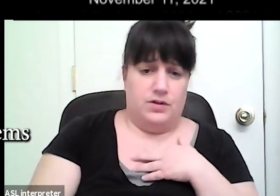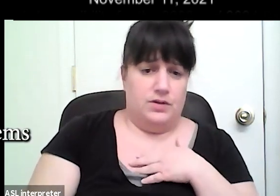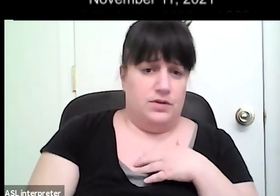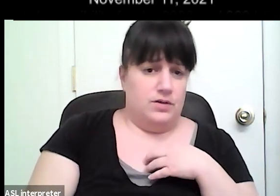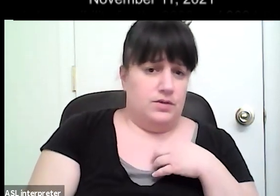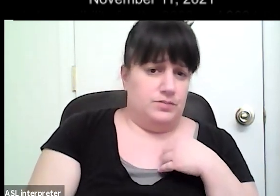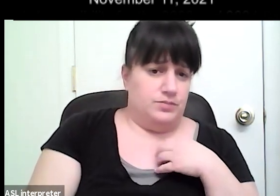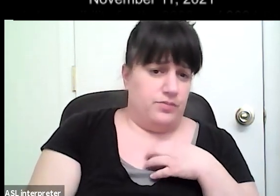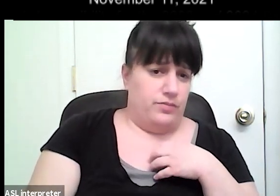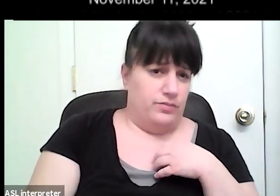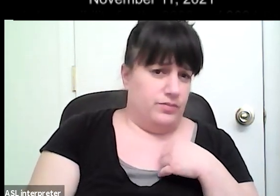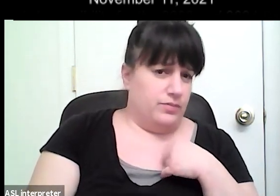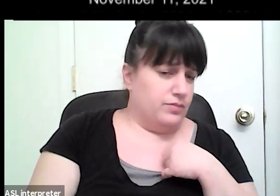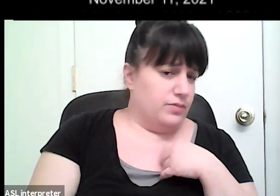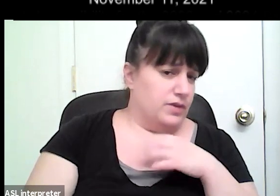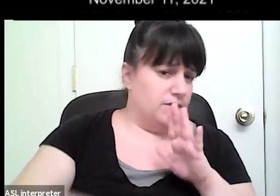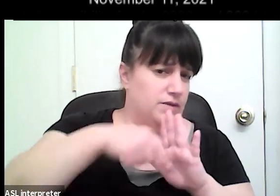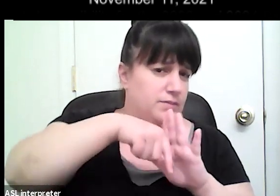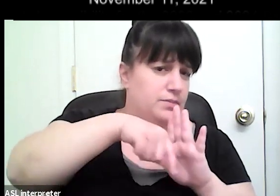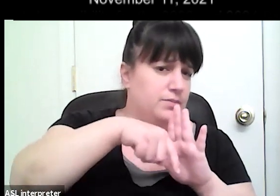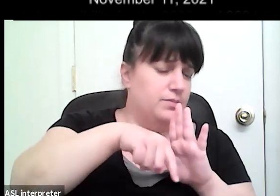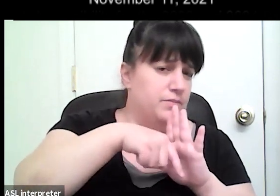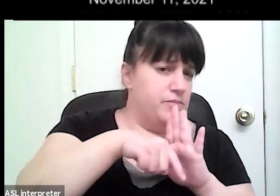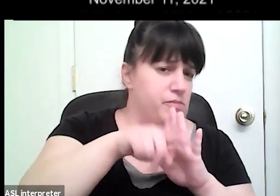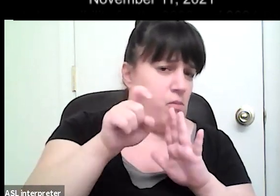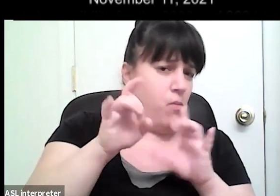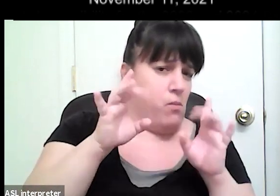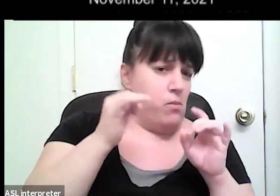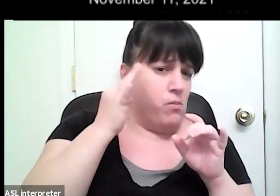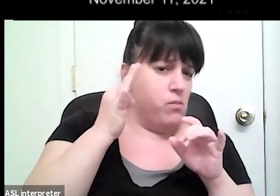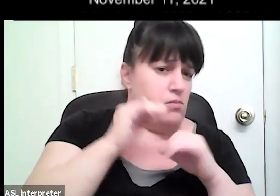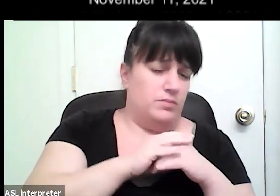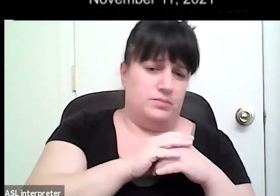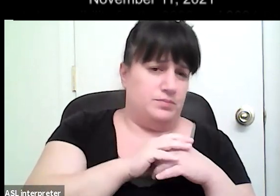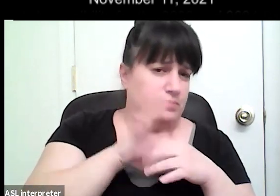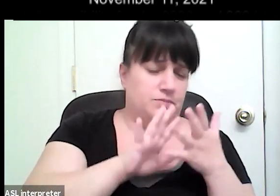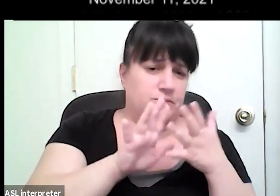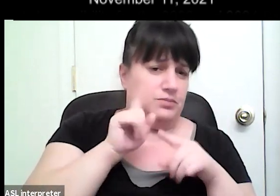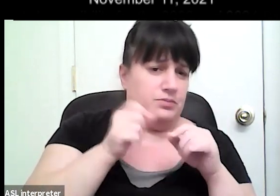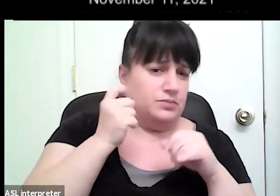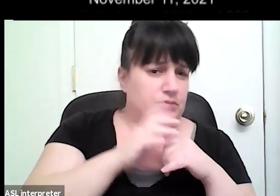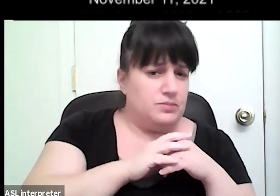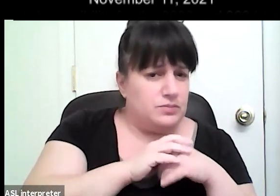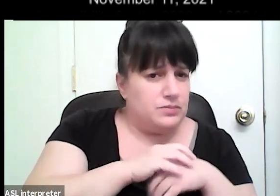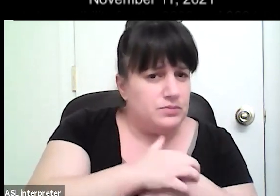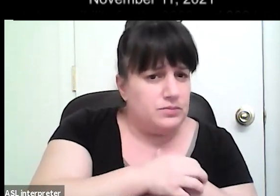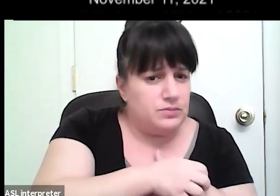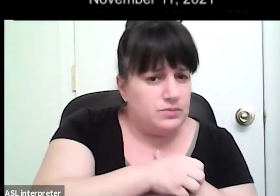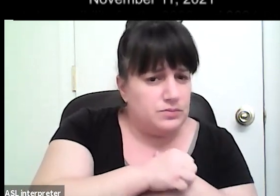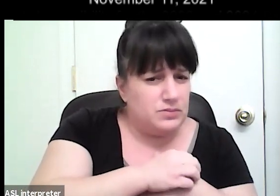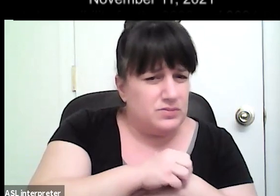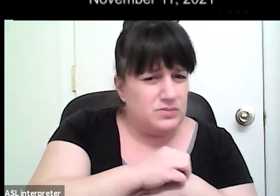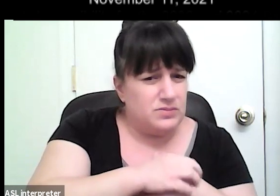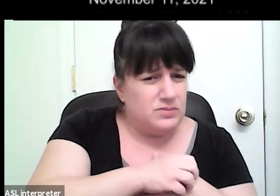targeting display. You should be getting feedback if your SMC kit is version 7 and above. This is the Tactile